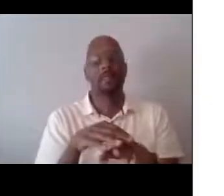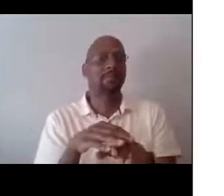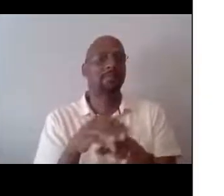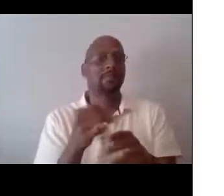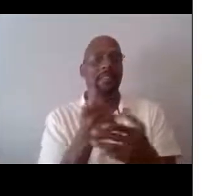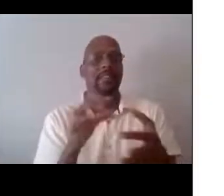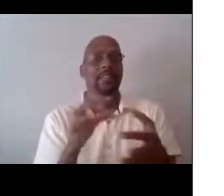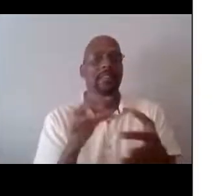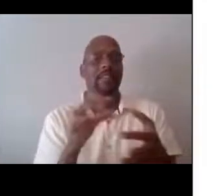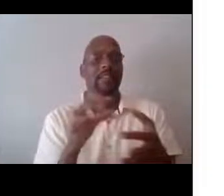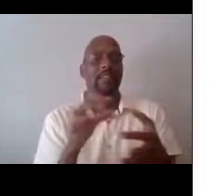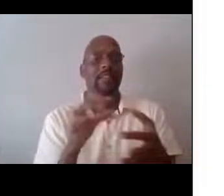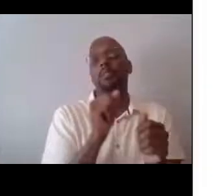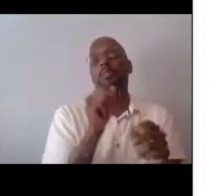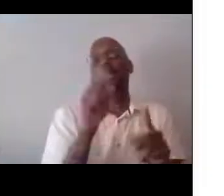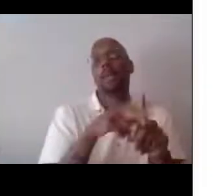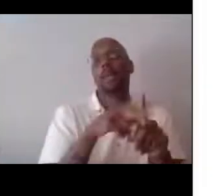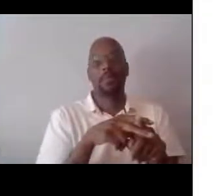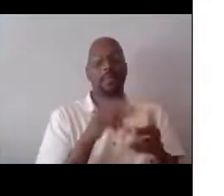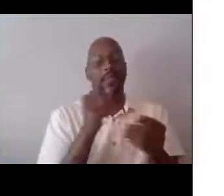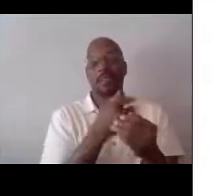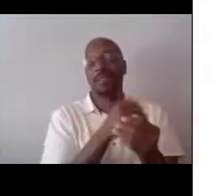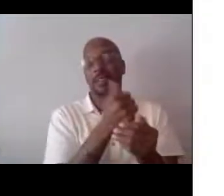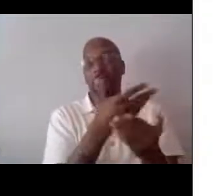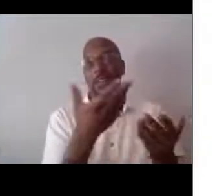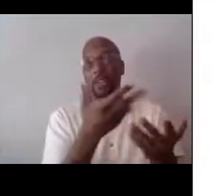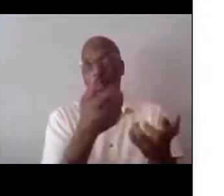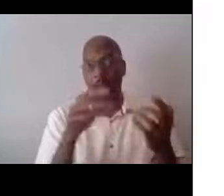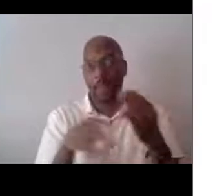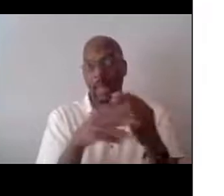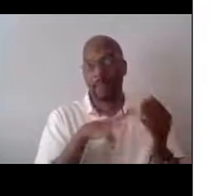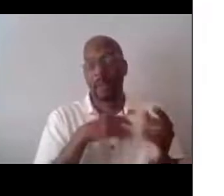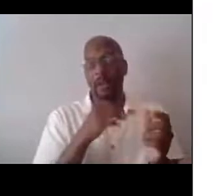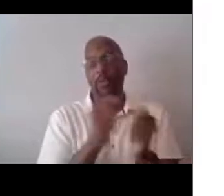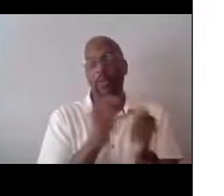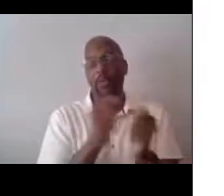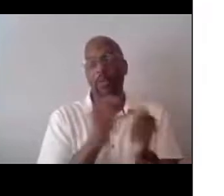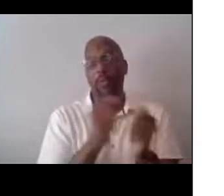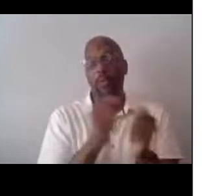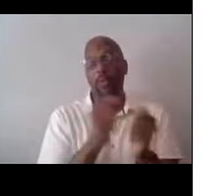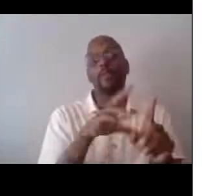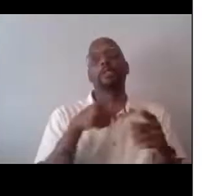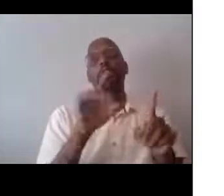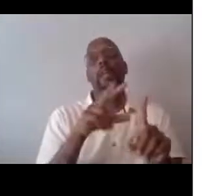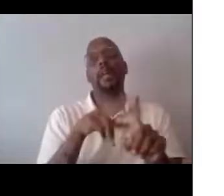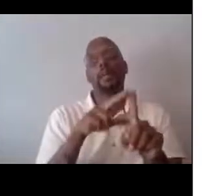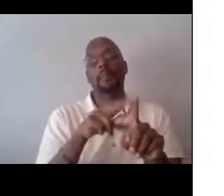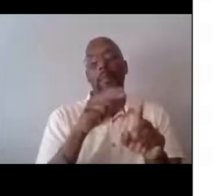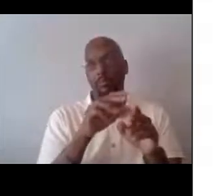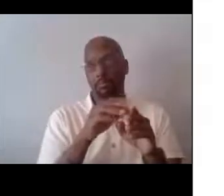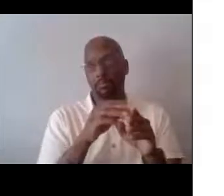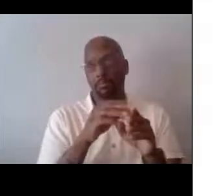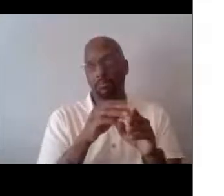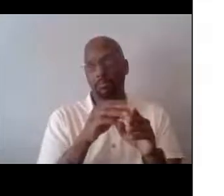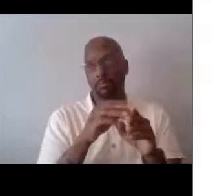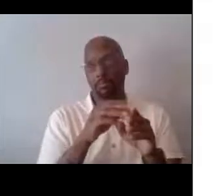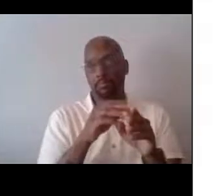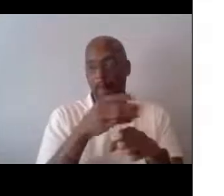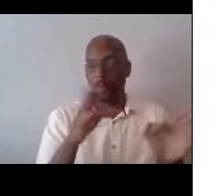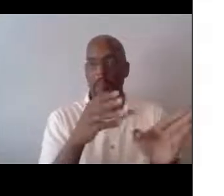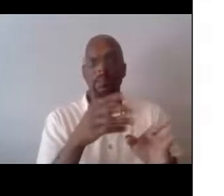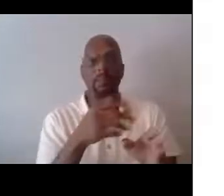it pertained serving on the committee. While the application period was open, the three of us hosted a live webinar where people